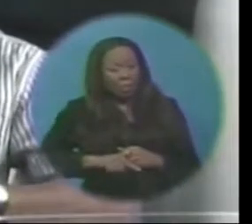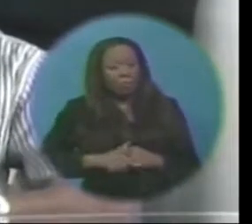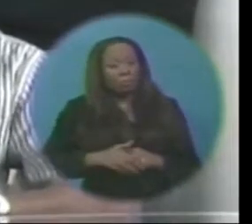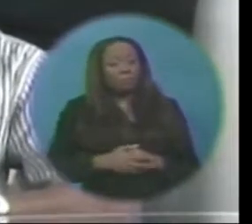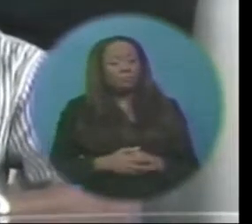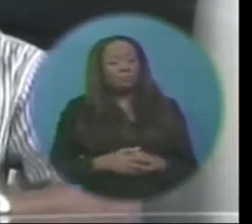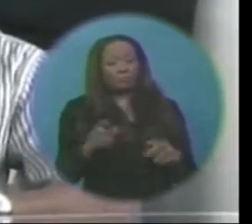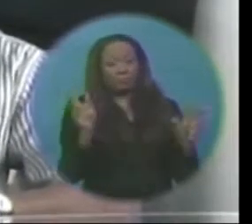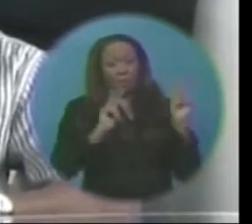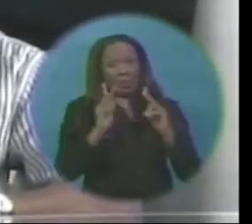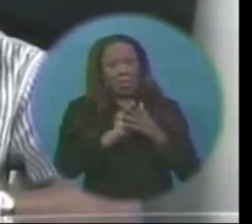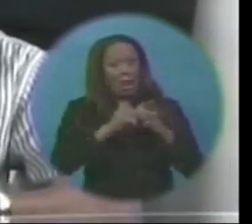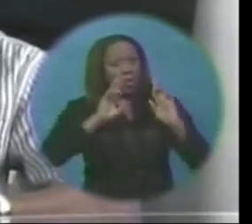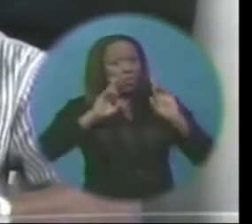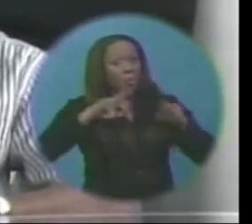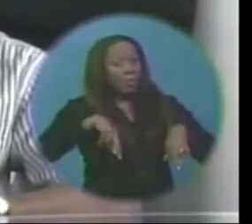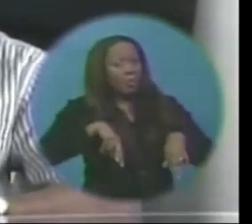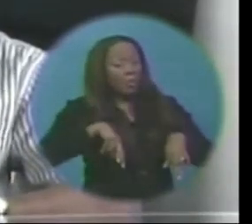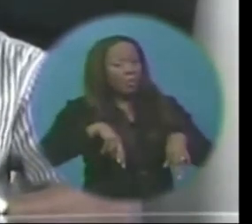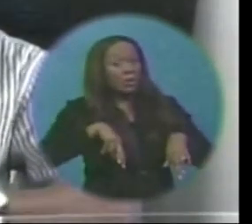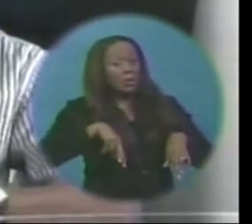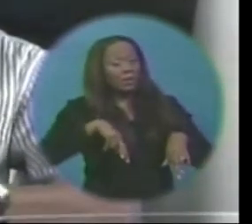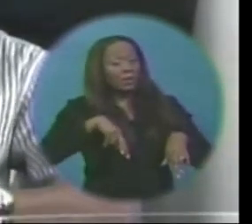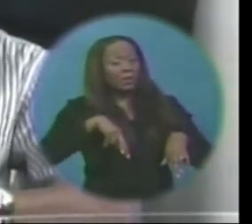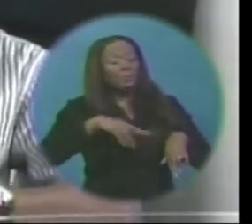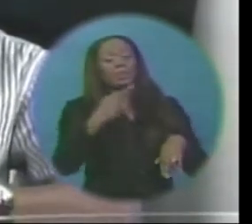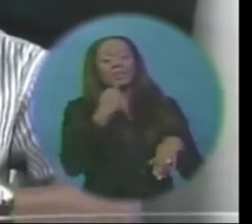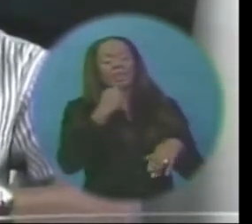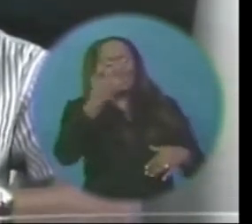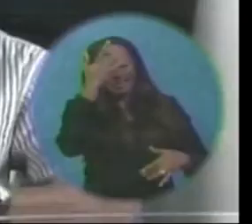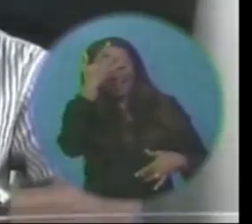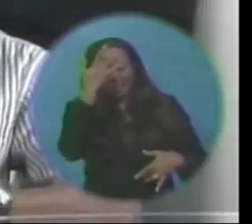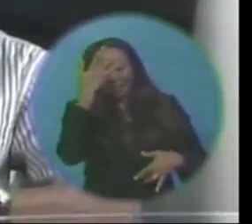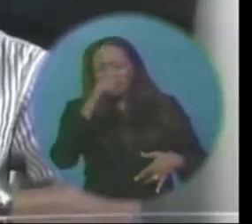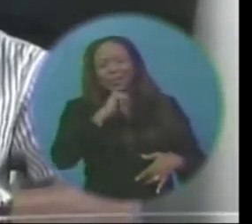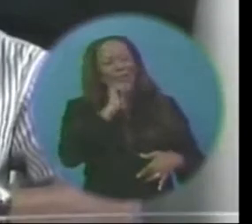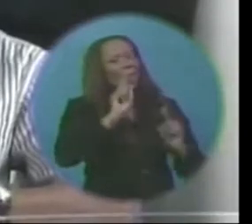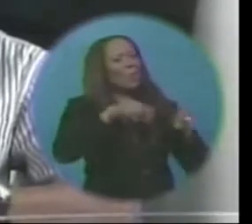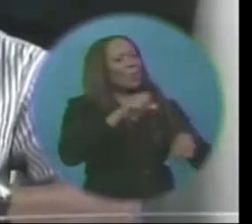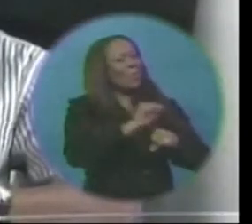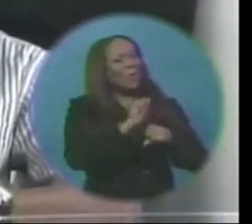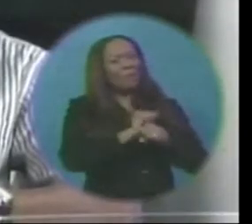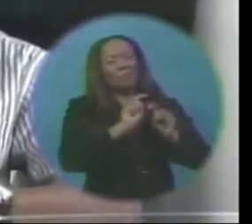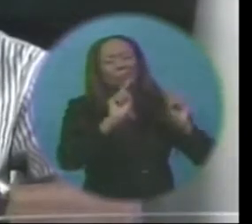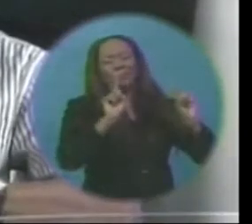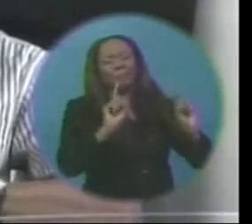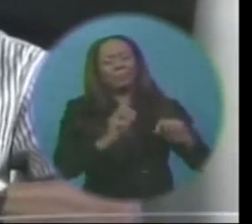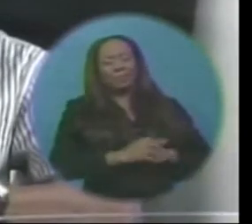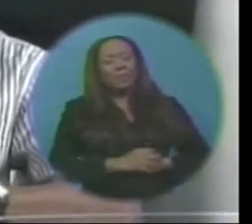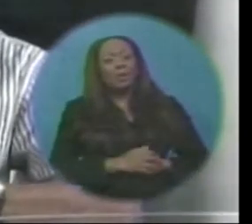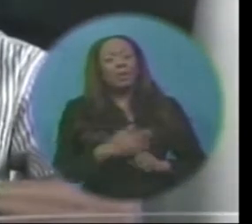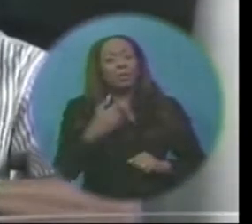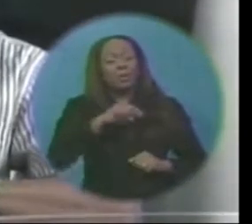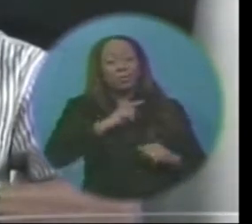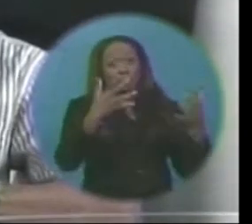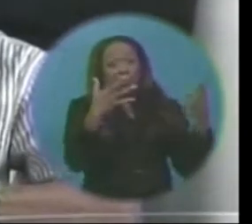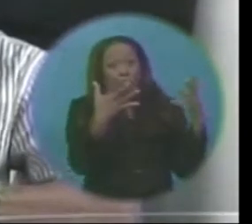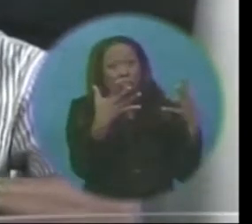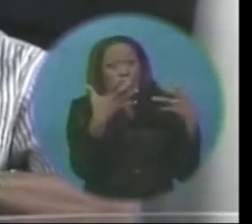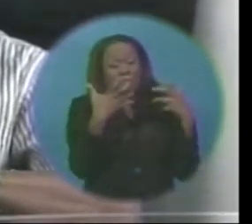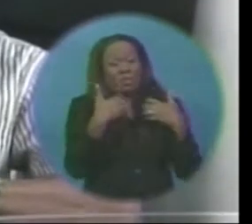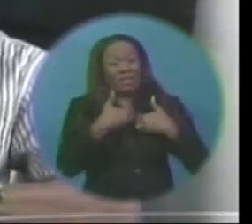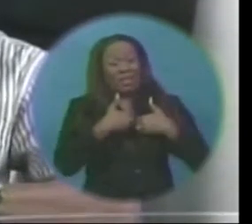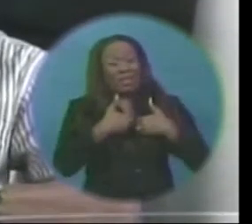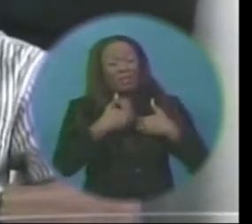report illness should not work on the job. We have indicated that we have put forward an enhanced